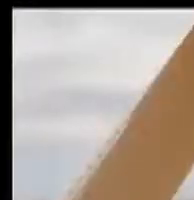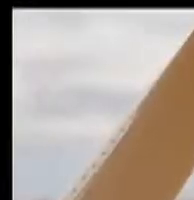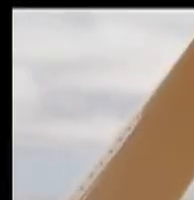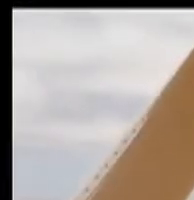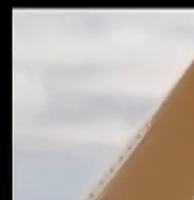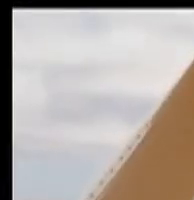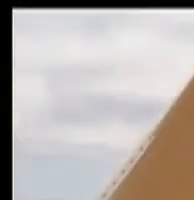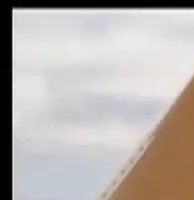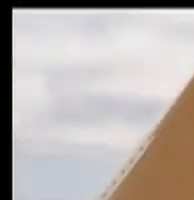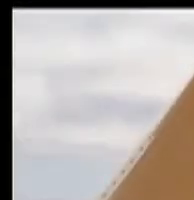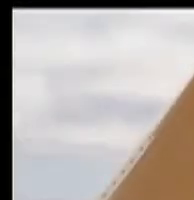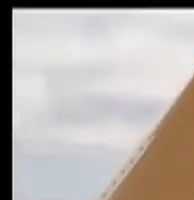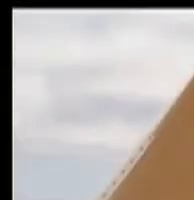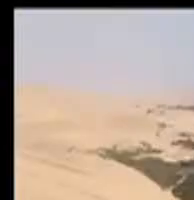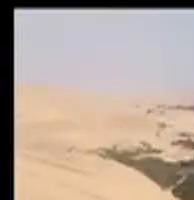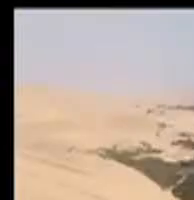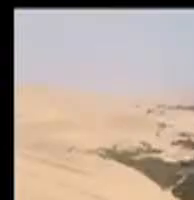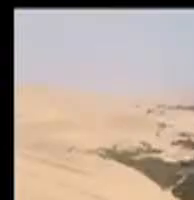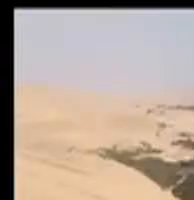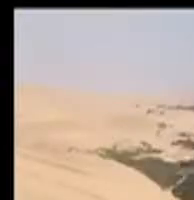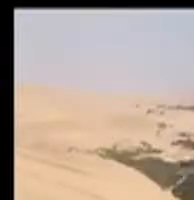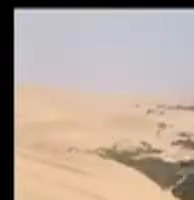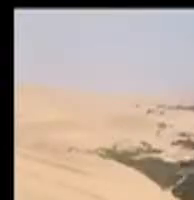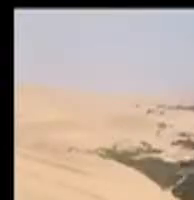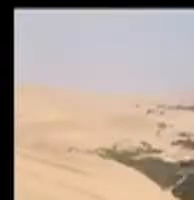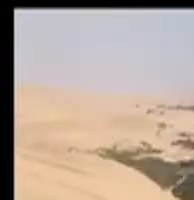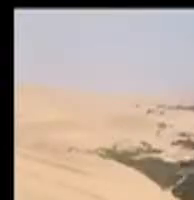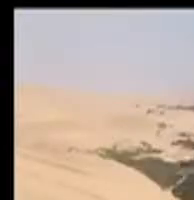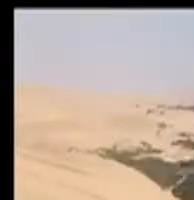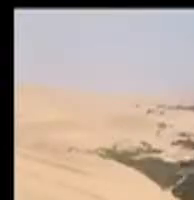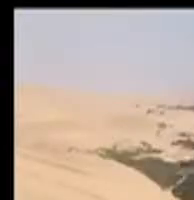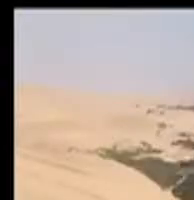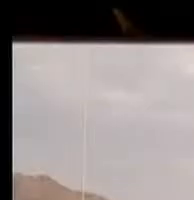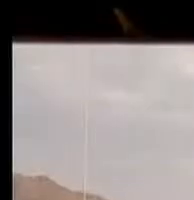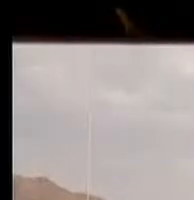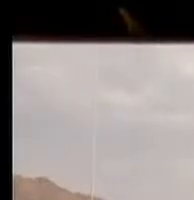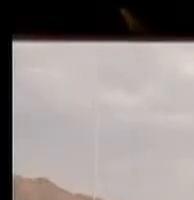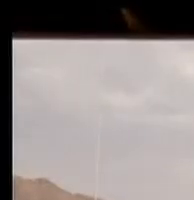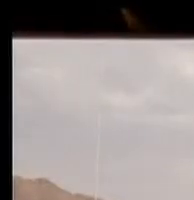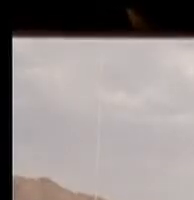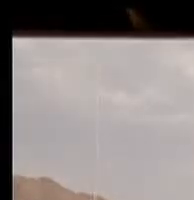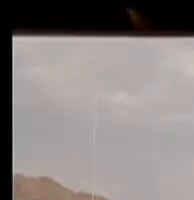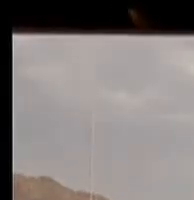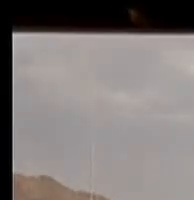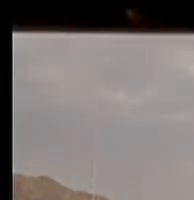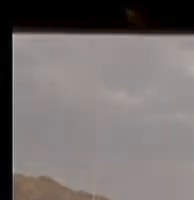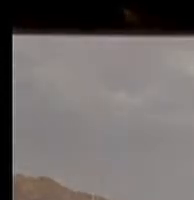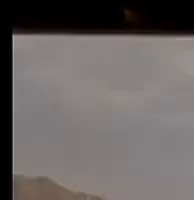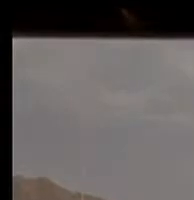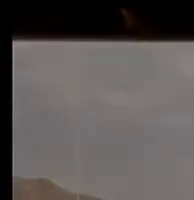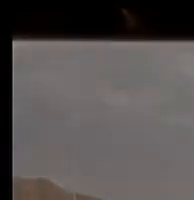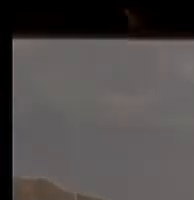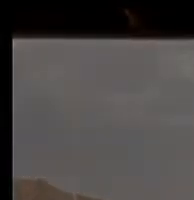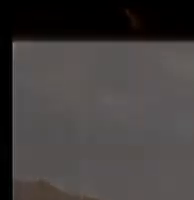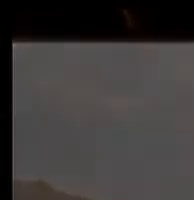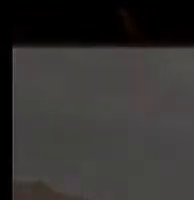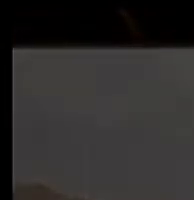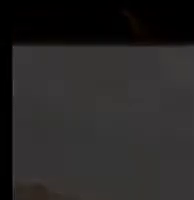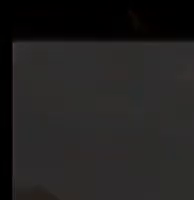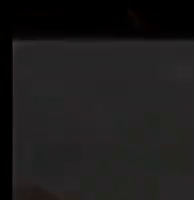view. The world's a crazy place right now. Don't worry, we'll still be here. We'll see you